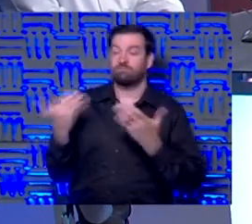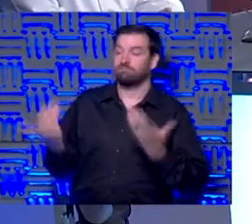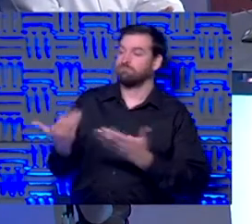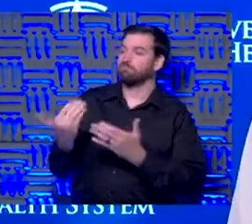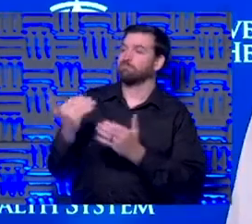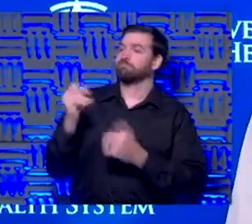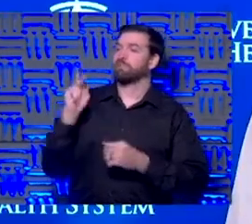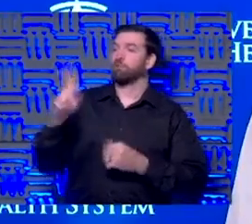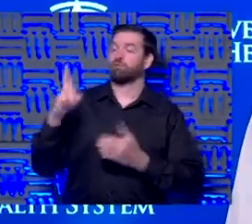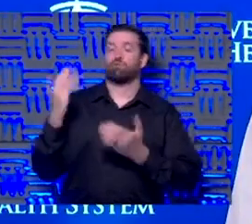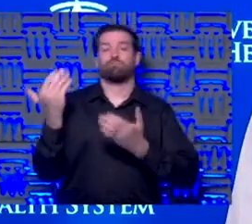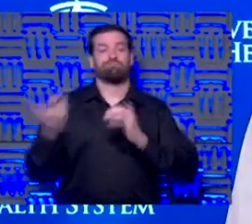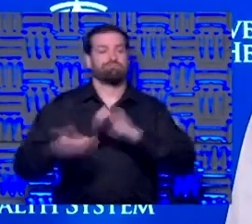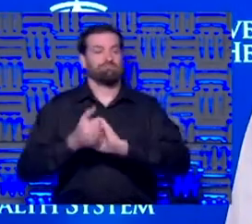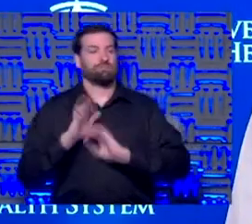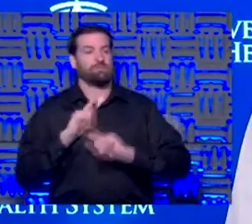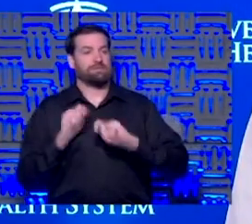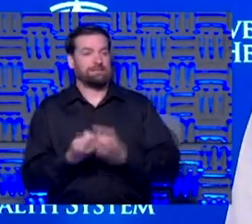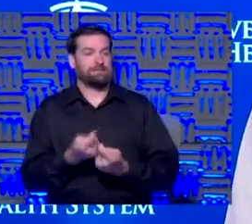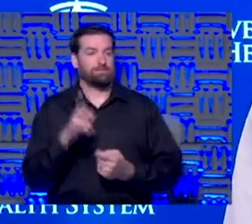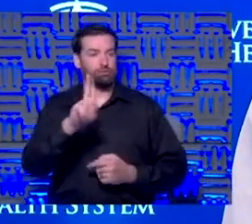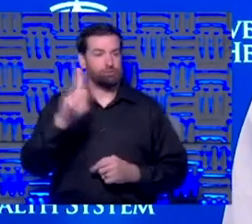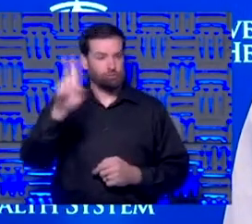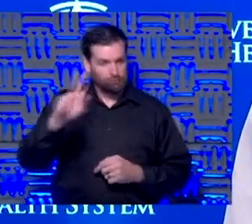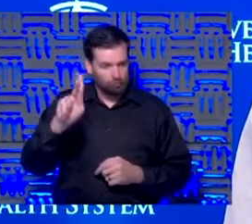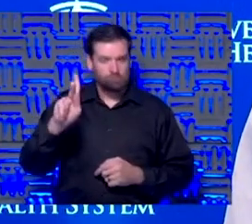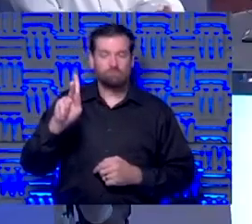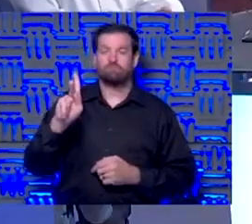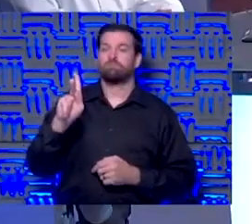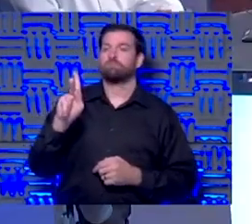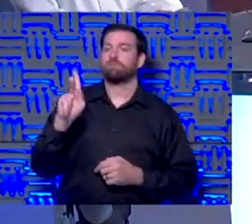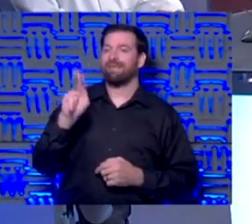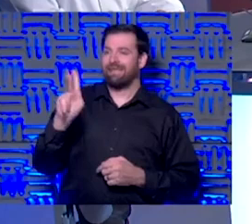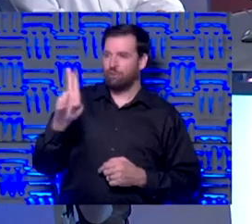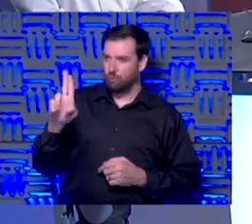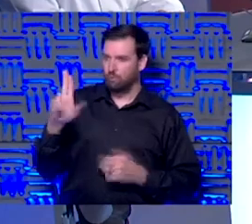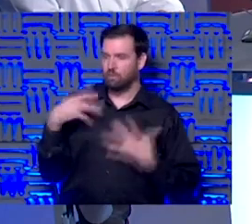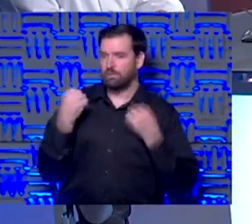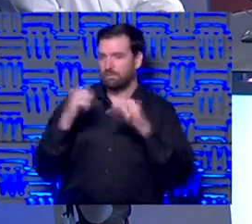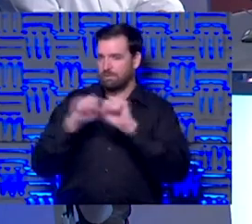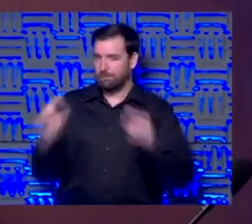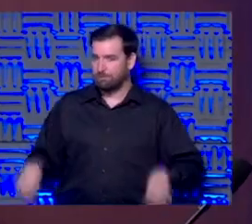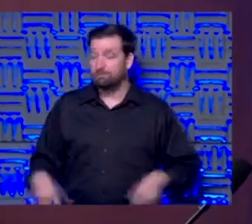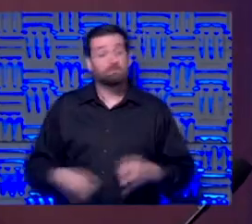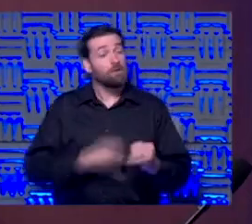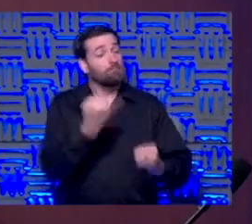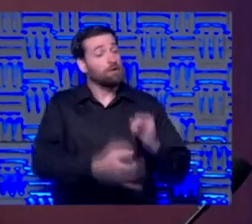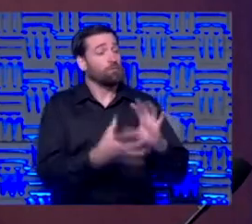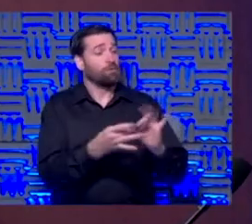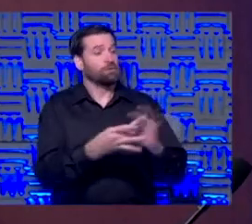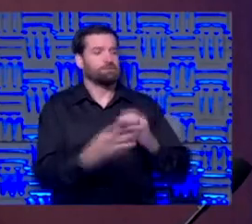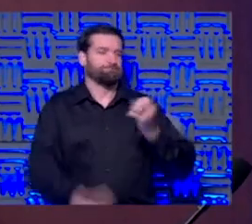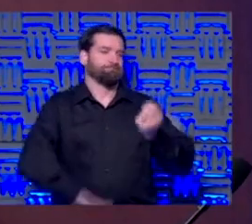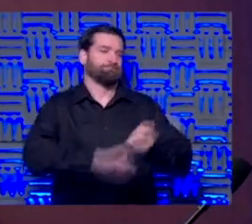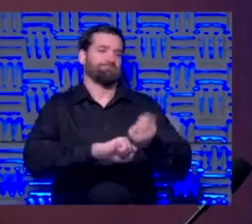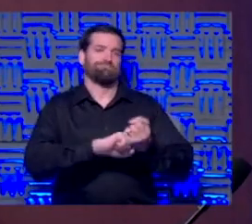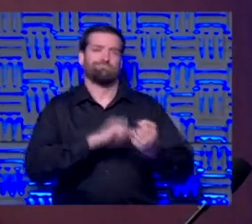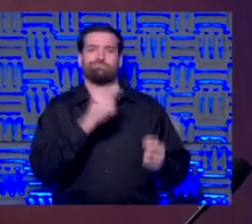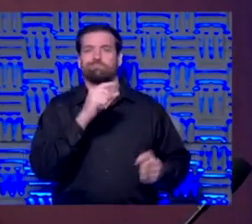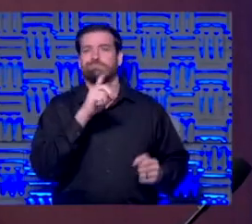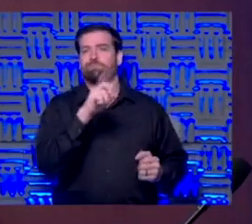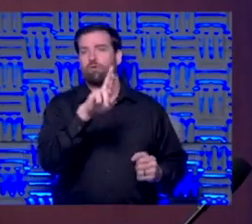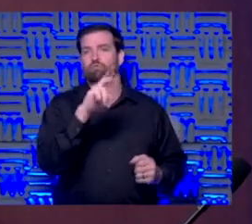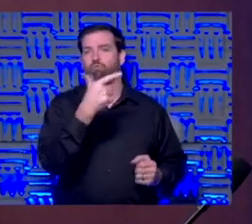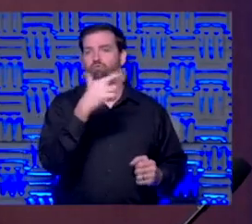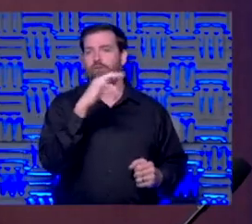of physicians here at the University of Kansas Health System. So that's a big deal. Yeah. Final thoughts from today. I want to echo what Dr. Greiner